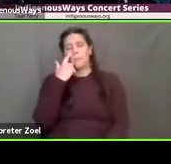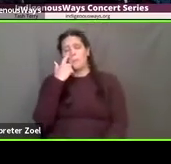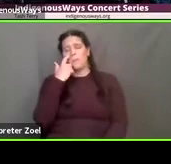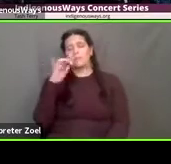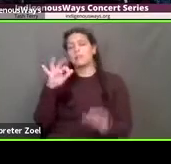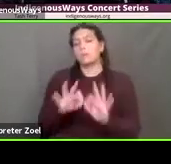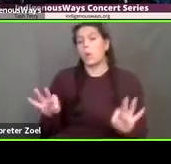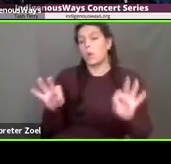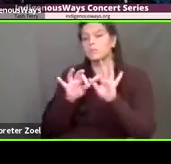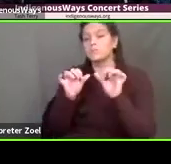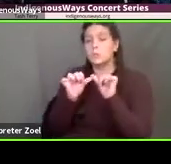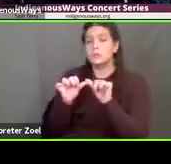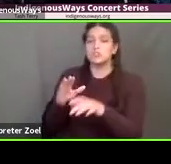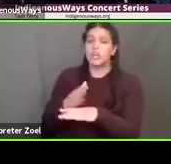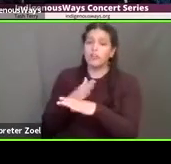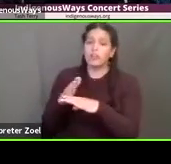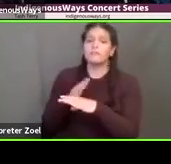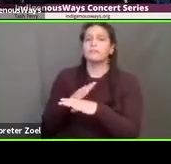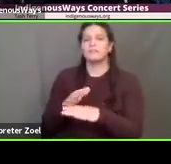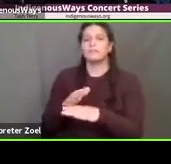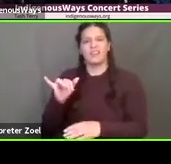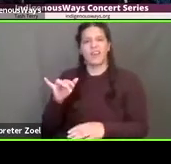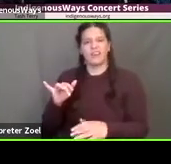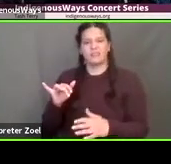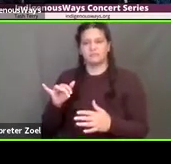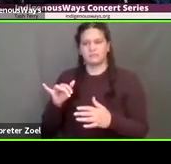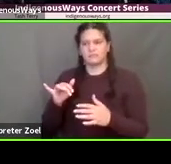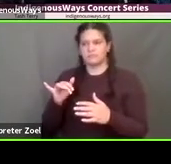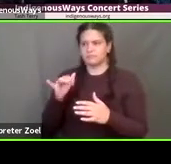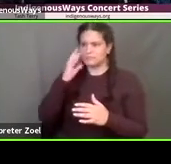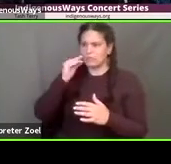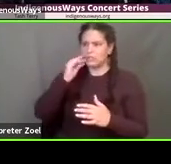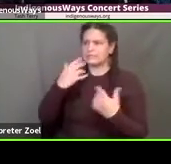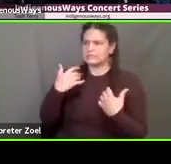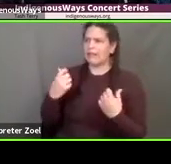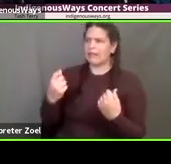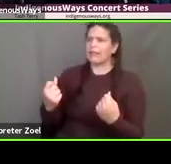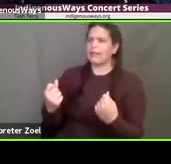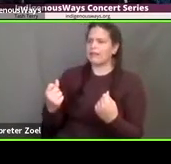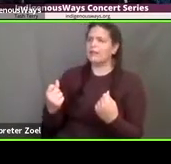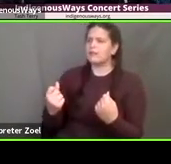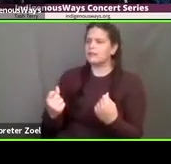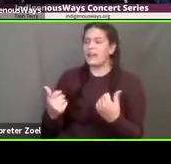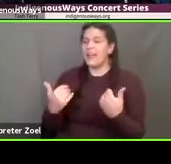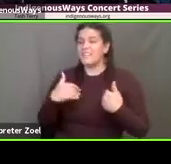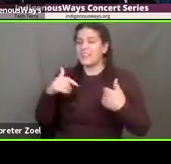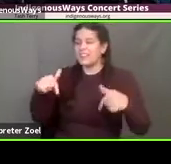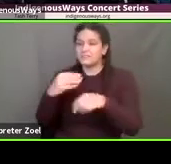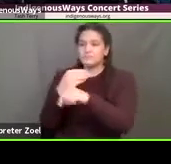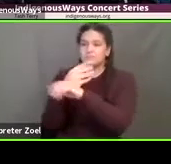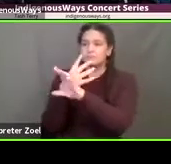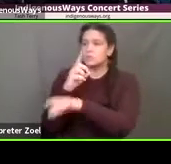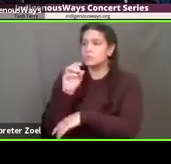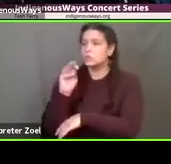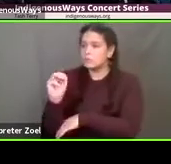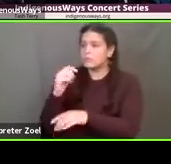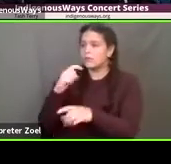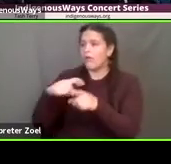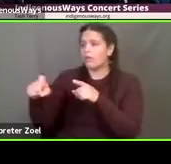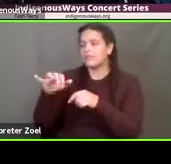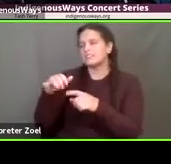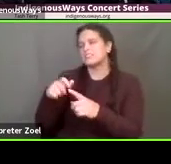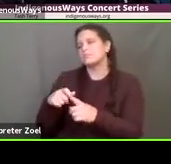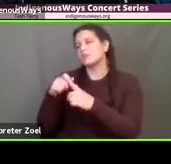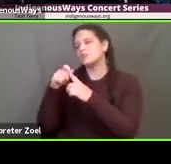sharing, and it's healing, and having a platform like this is really special. So I'm honored that